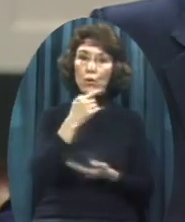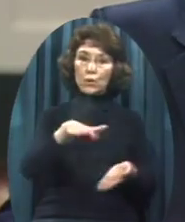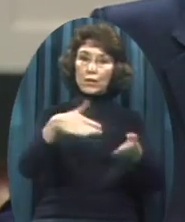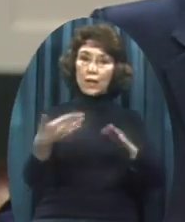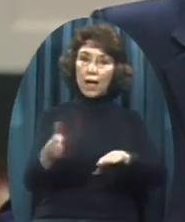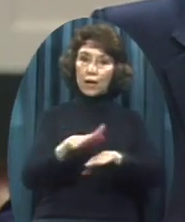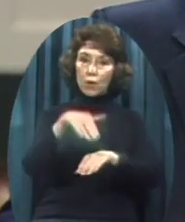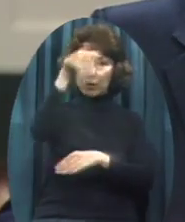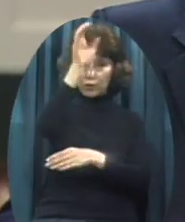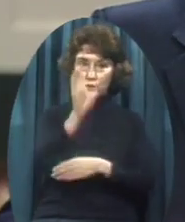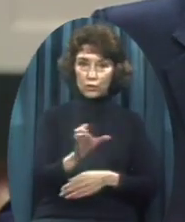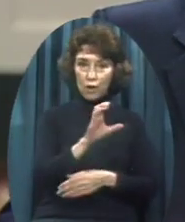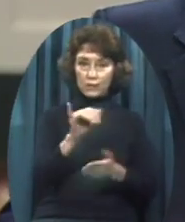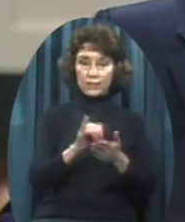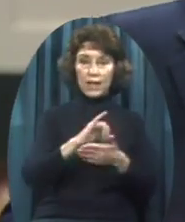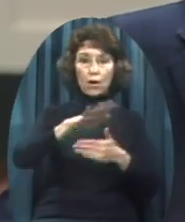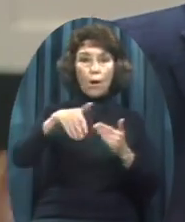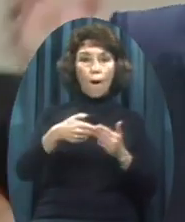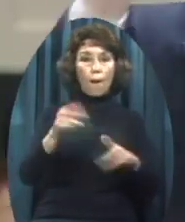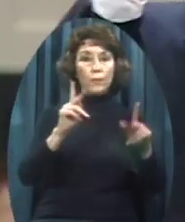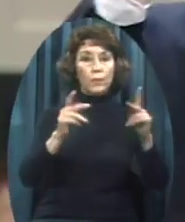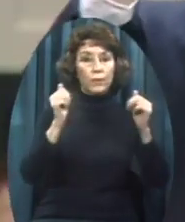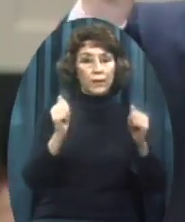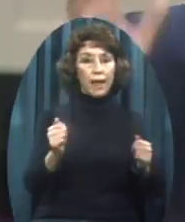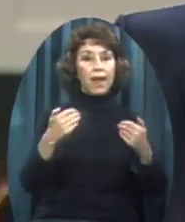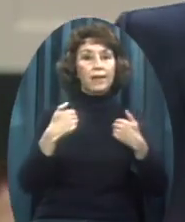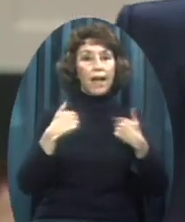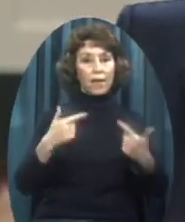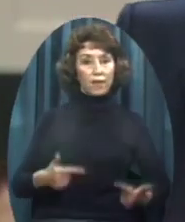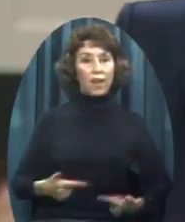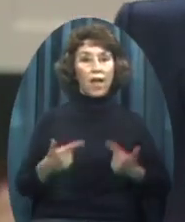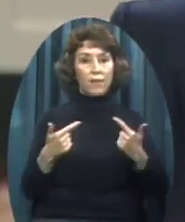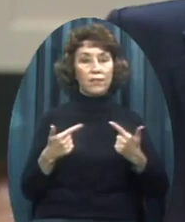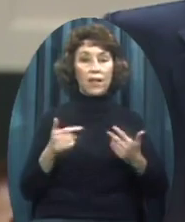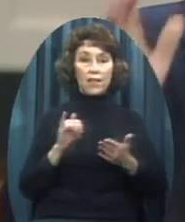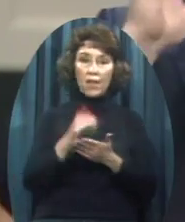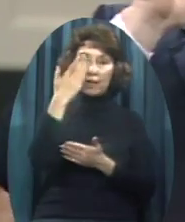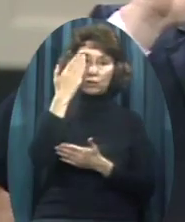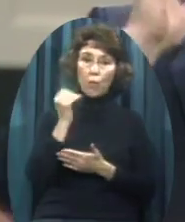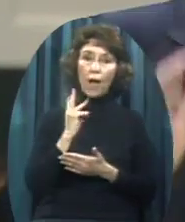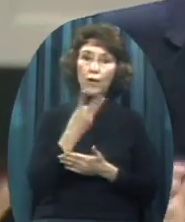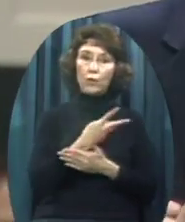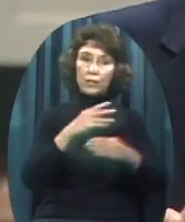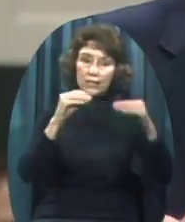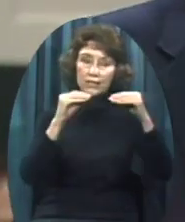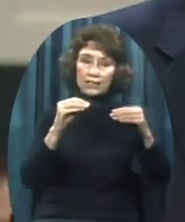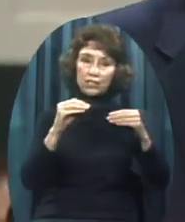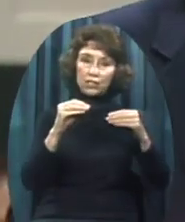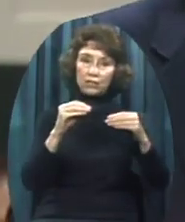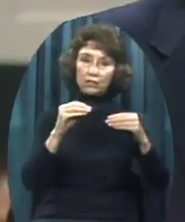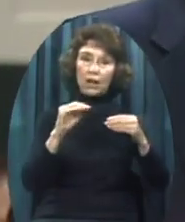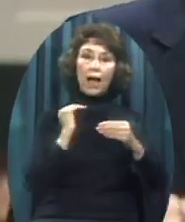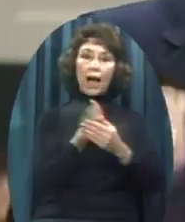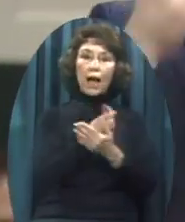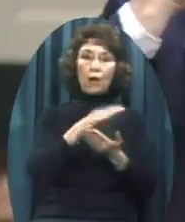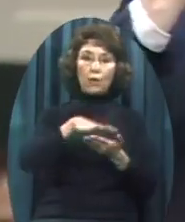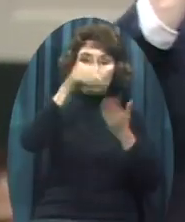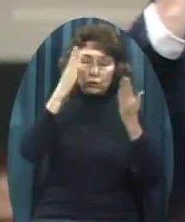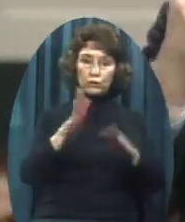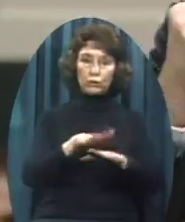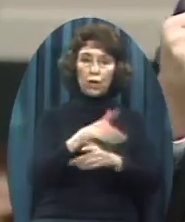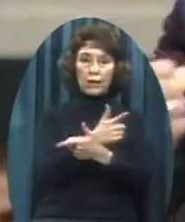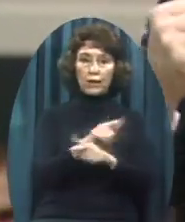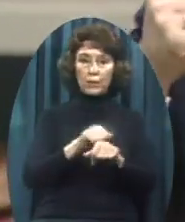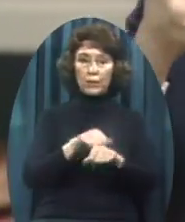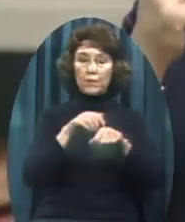all men might have life. That's why we're training those students at Liberty Baptist College. That's why we're asking you to stake your claim on Liberty Mountain. That's why for